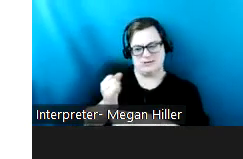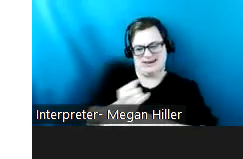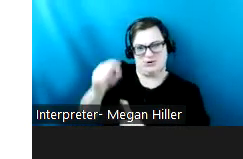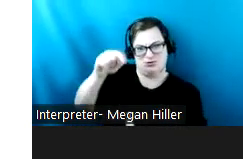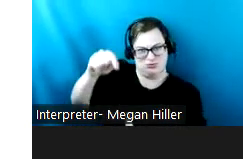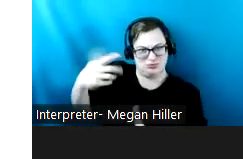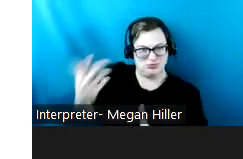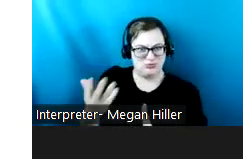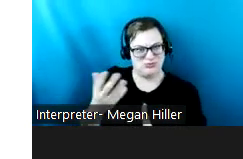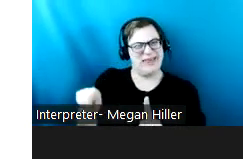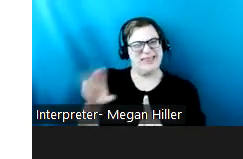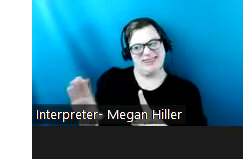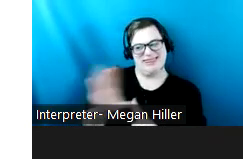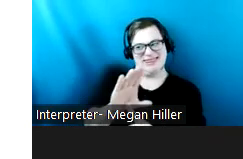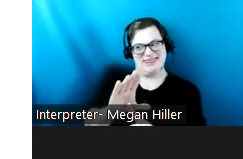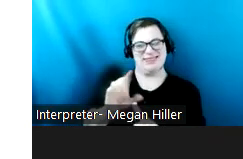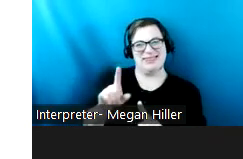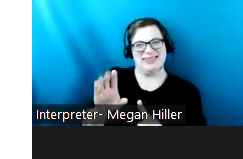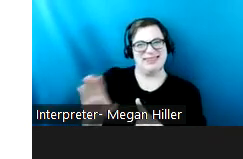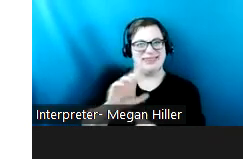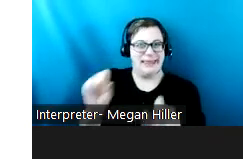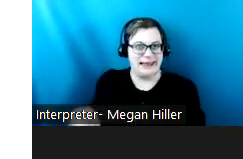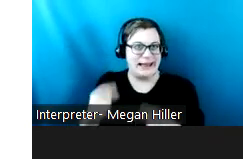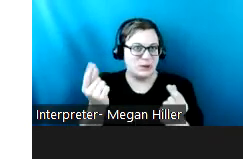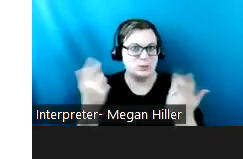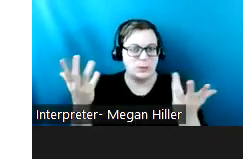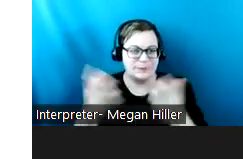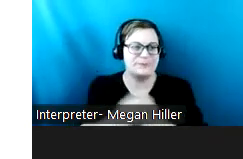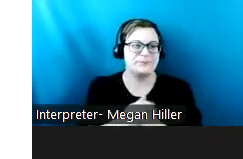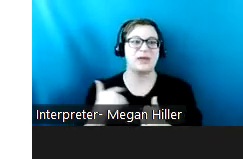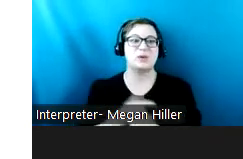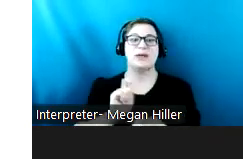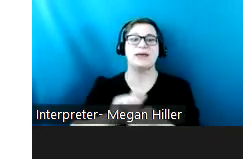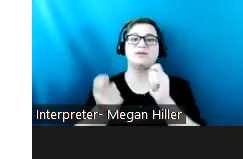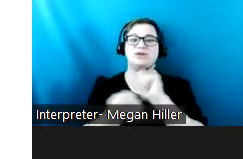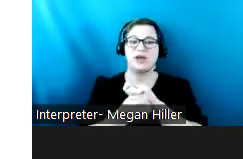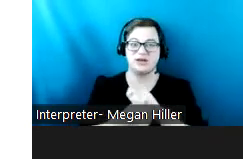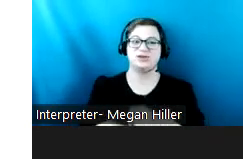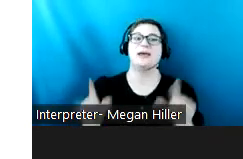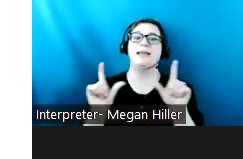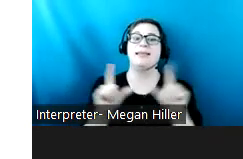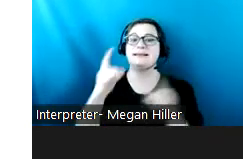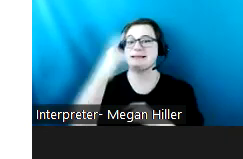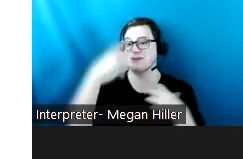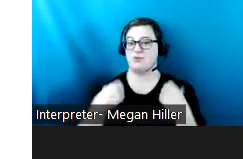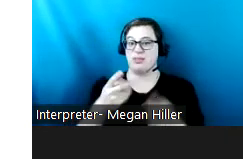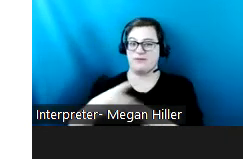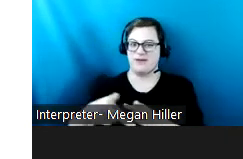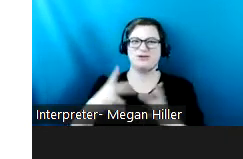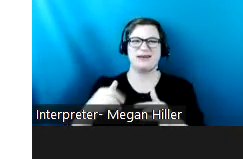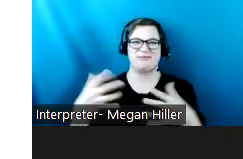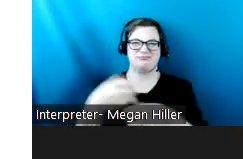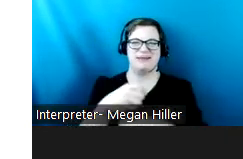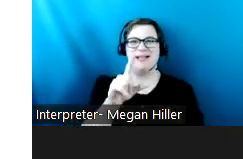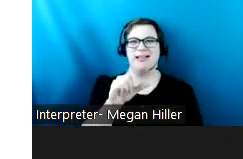do. And we have changed licensed mental health professional definition to licensee to better match Colorado revised